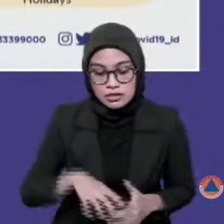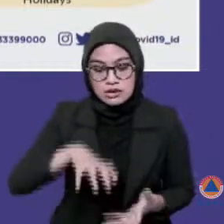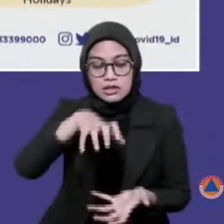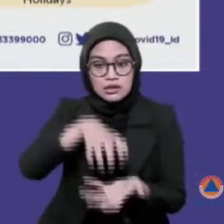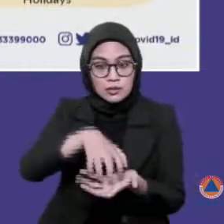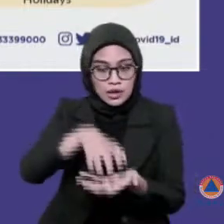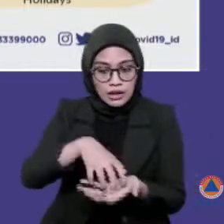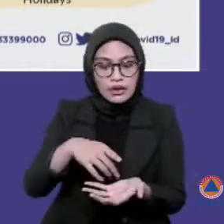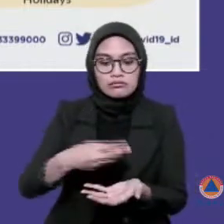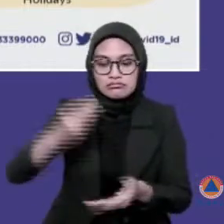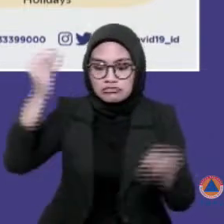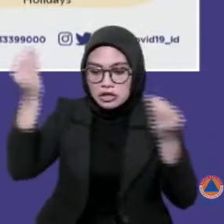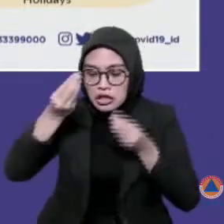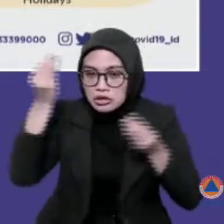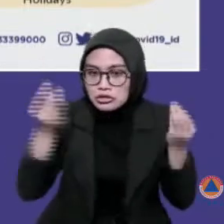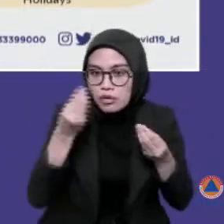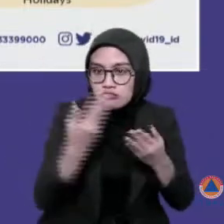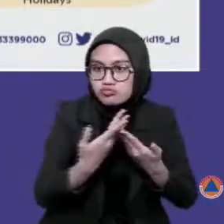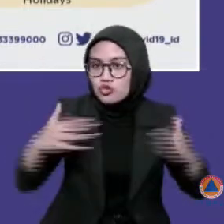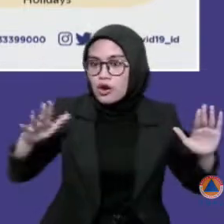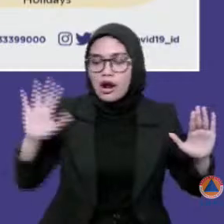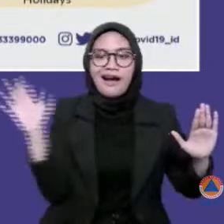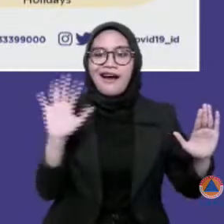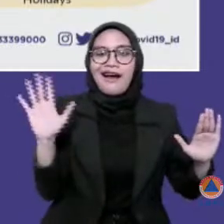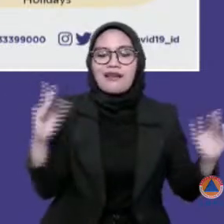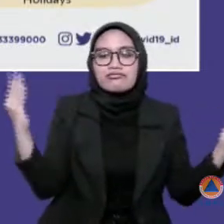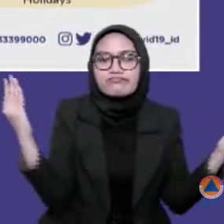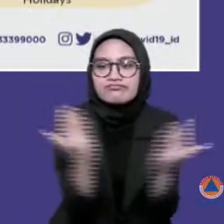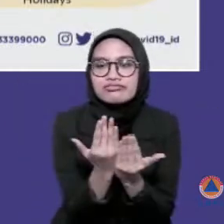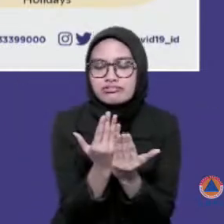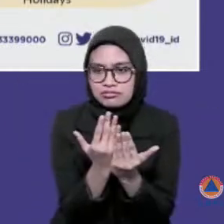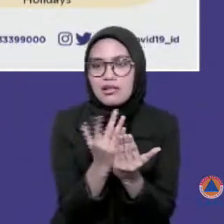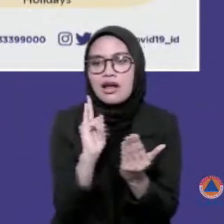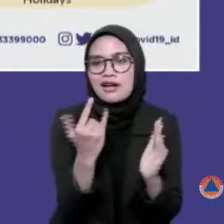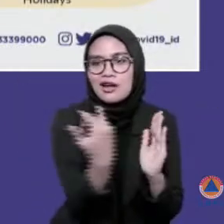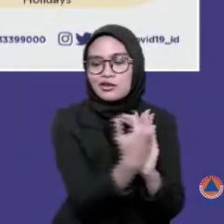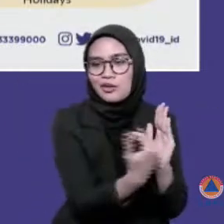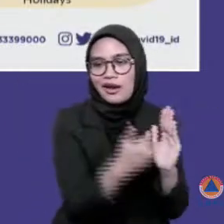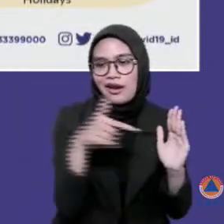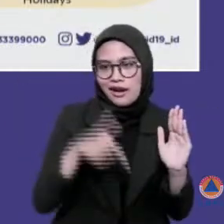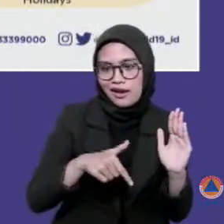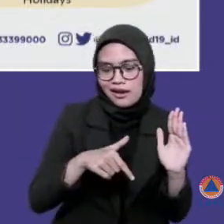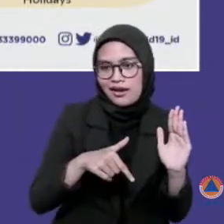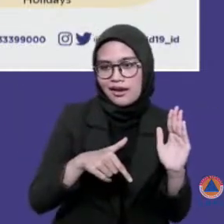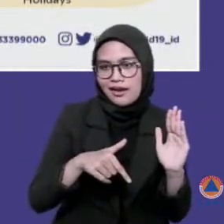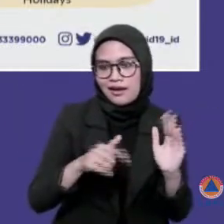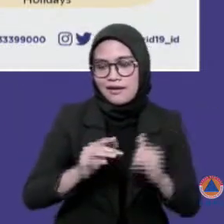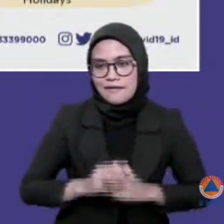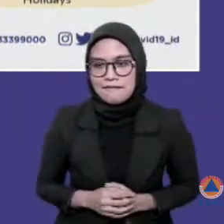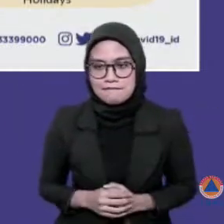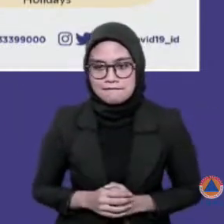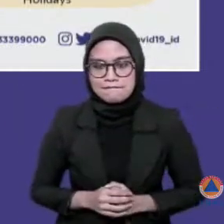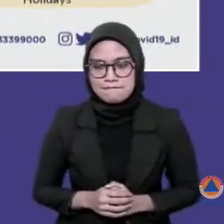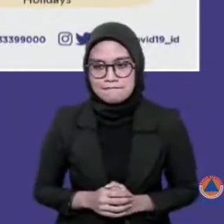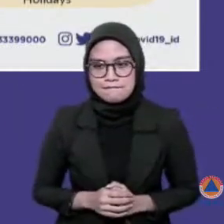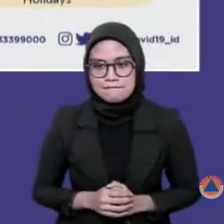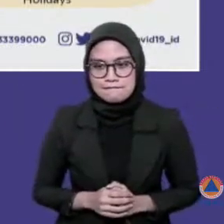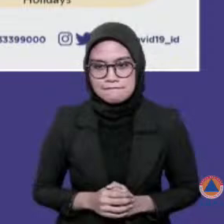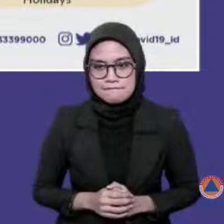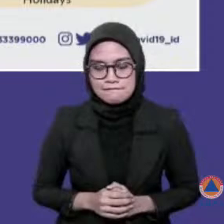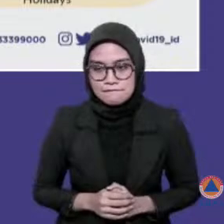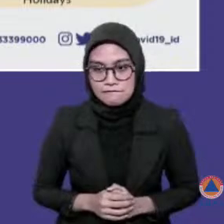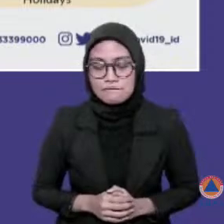screening for long-distance, routine, and logistical travel. In addition, a checkpoint